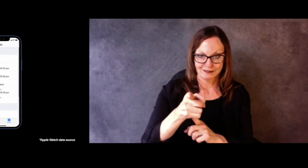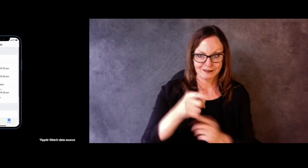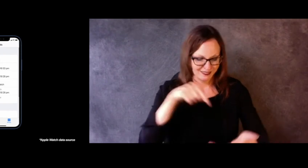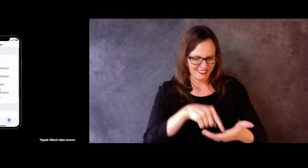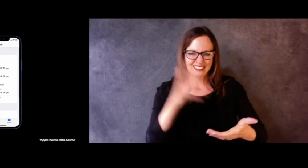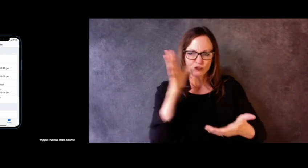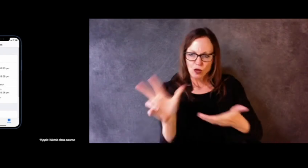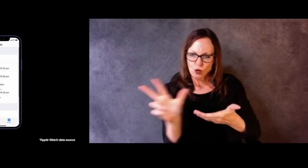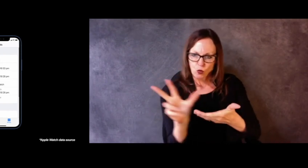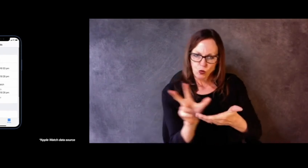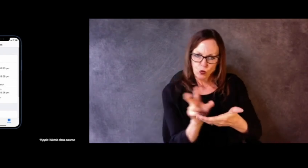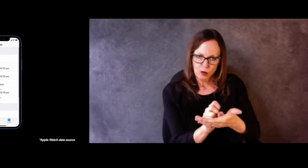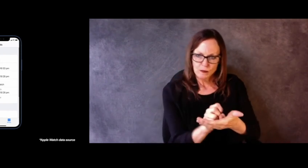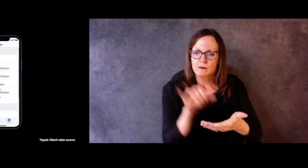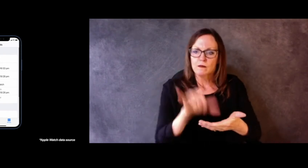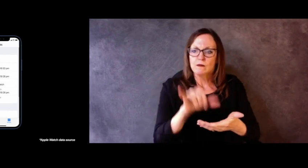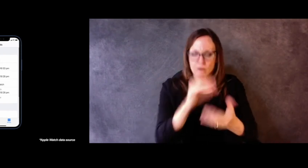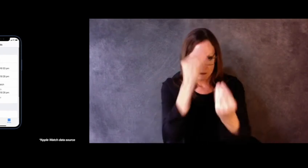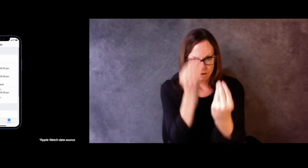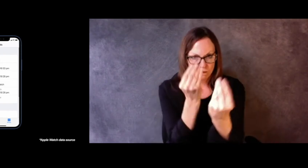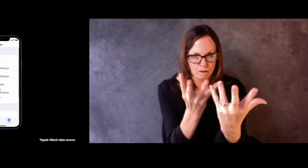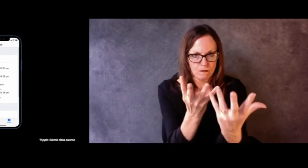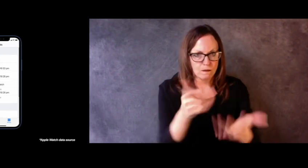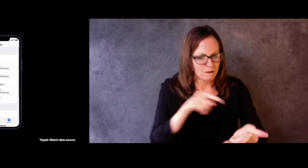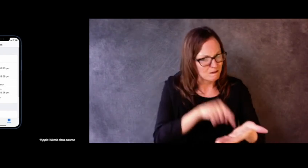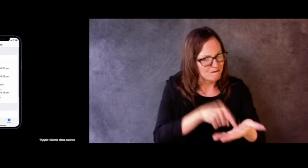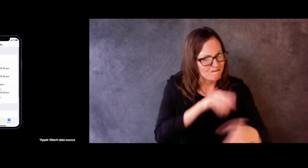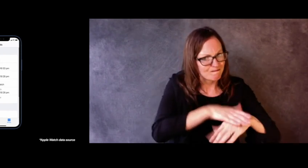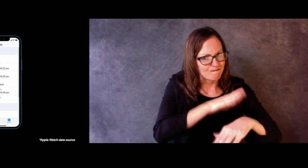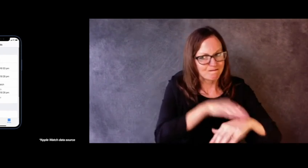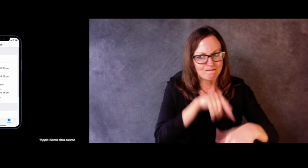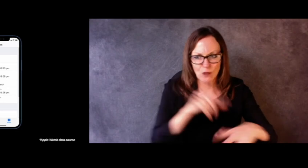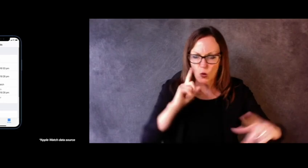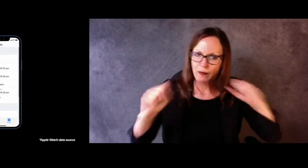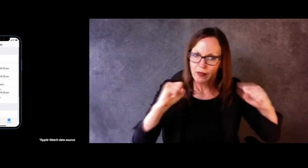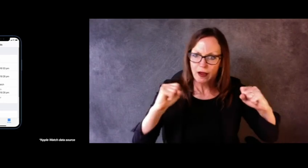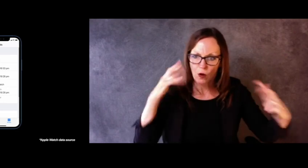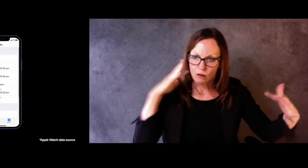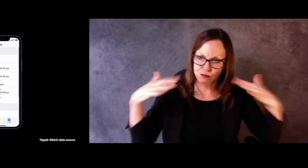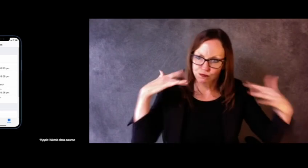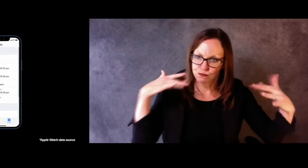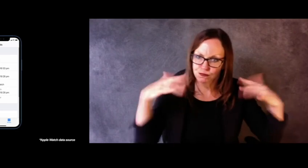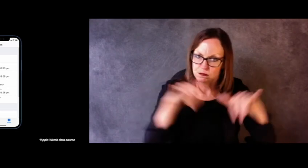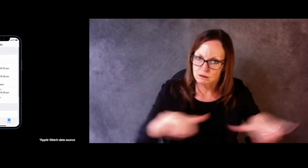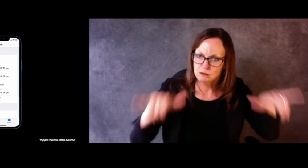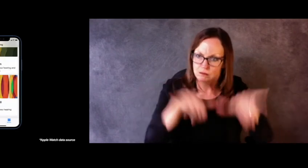for reflection on environmental sounds around you, especially if this is an environment you're in on a daily